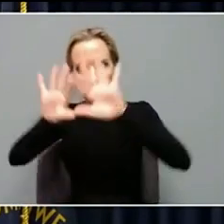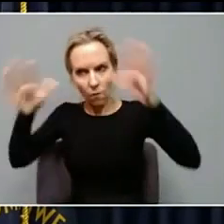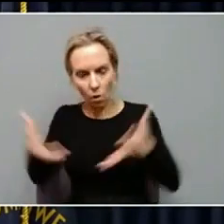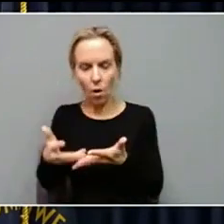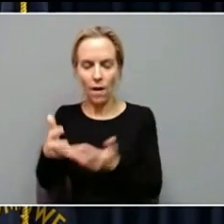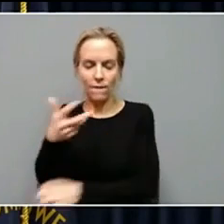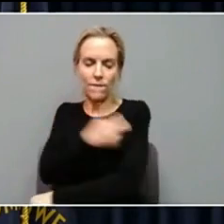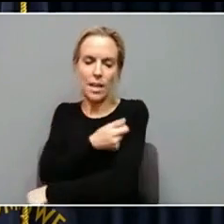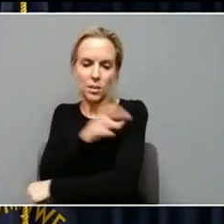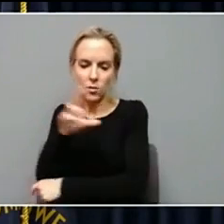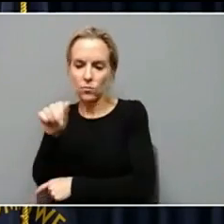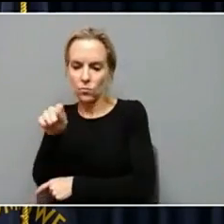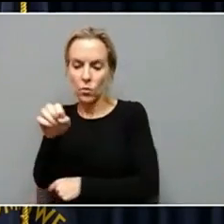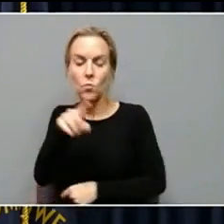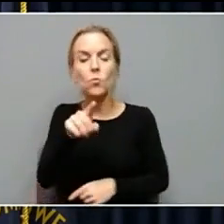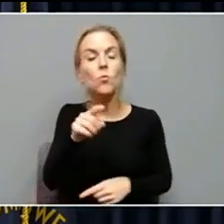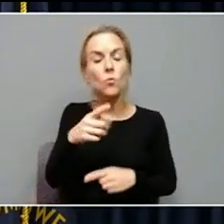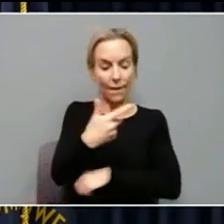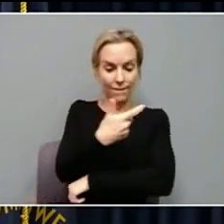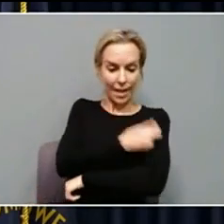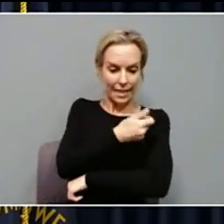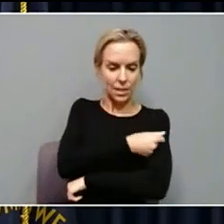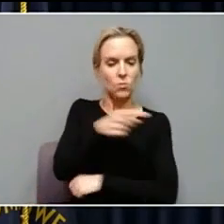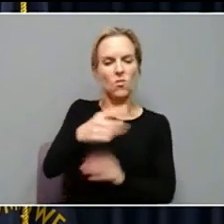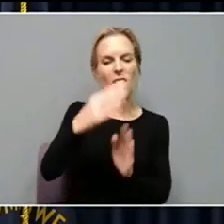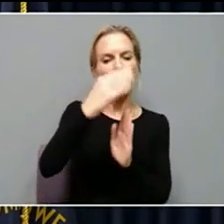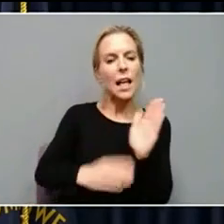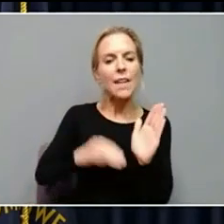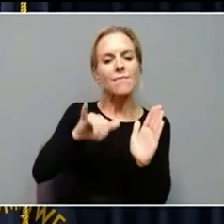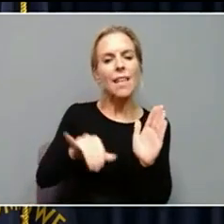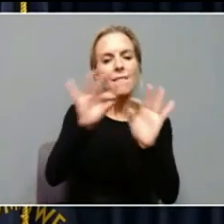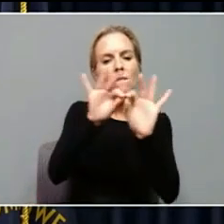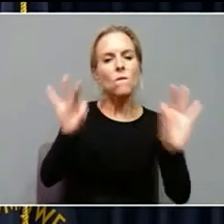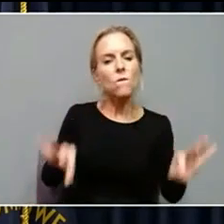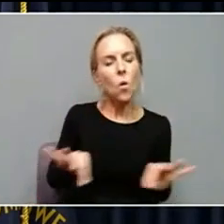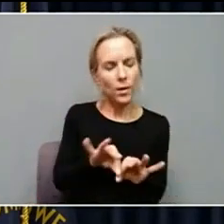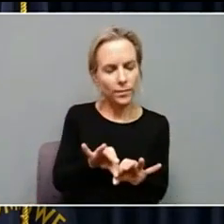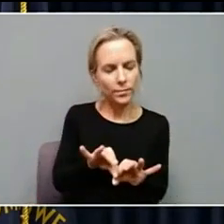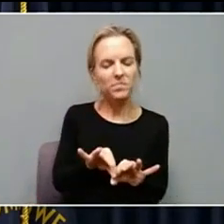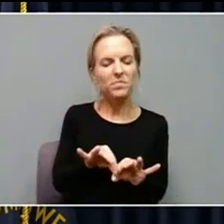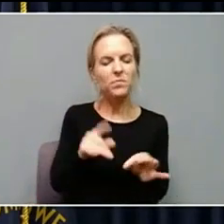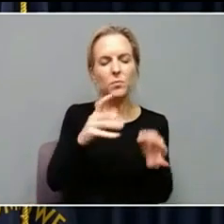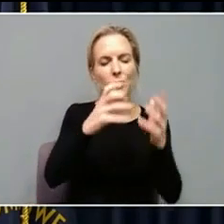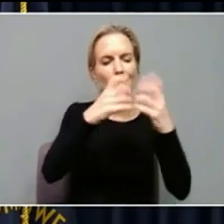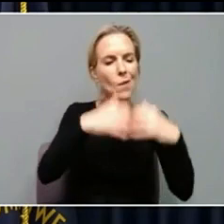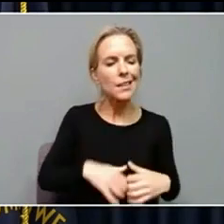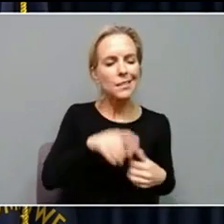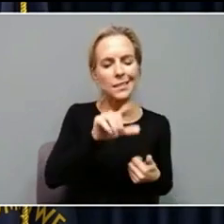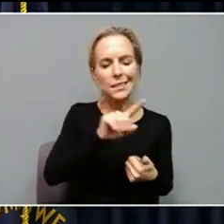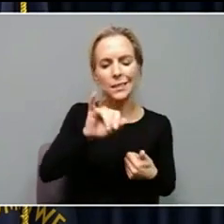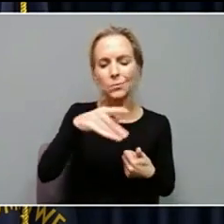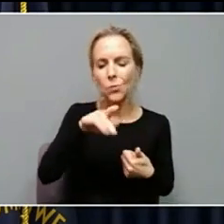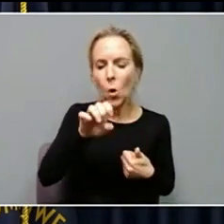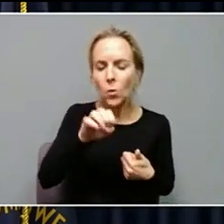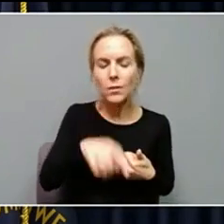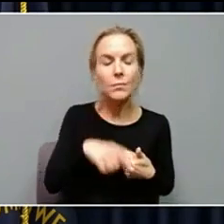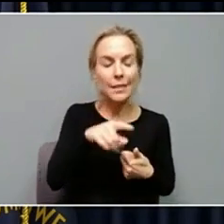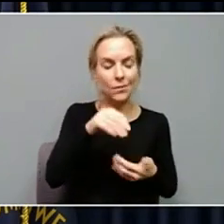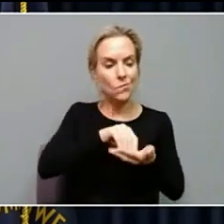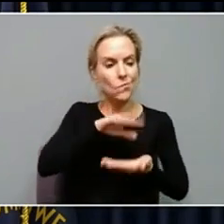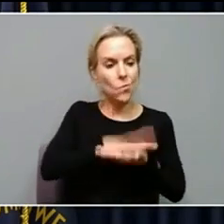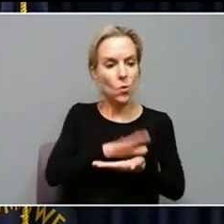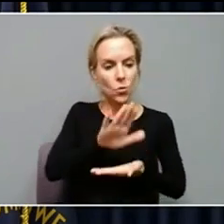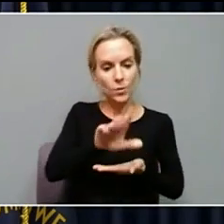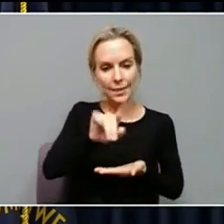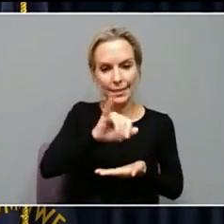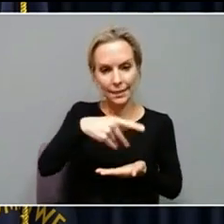So when you go to get vaccinated, you fill out that form, and I think it ultimately breaks down by zip code. So if you put down your zip code